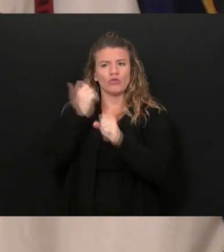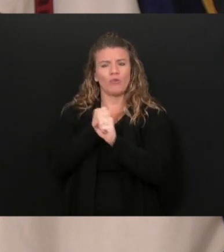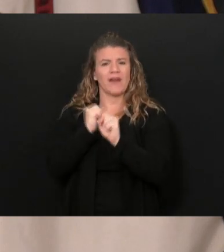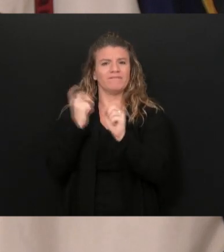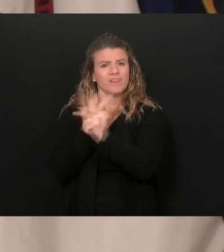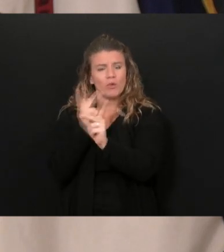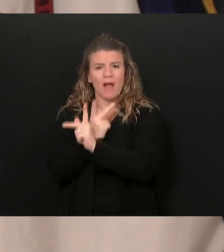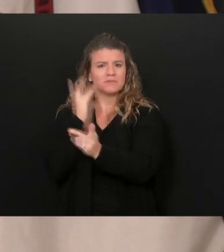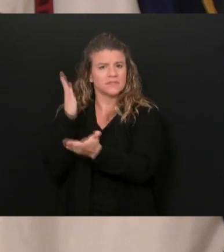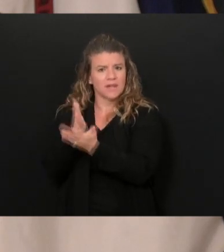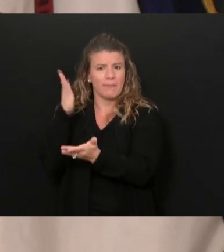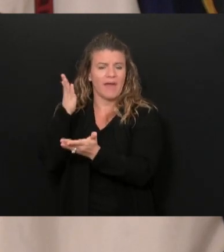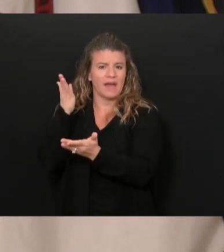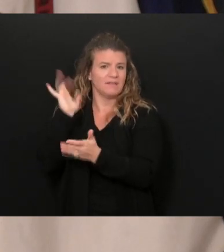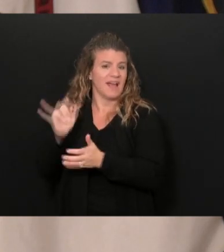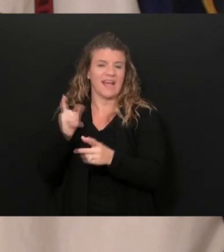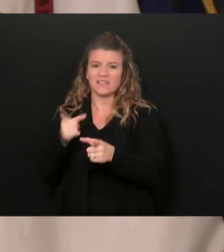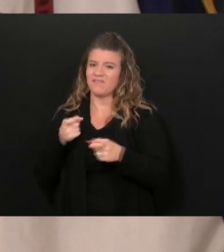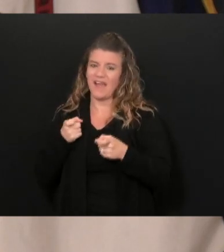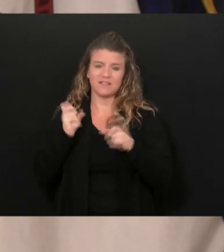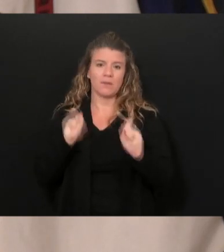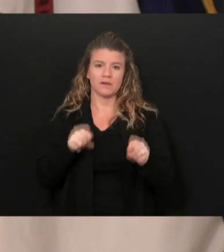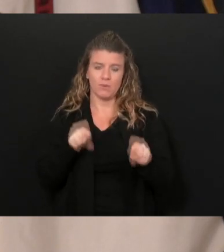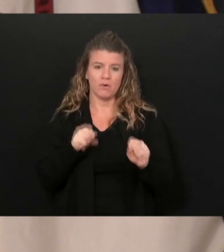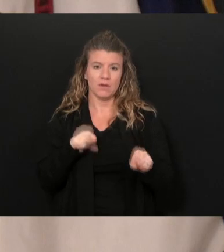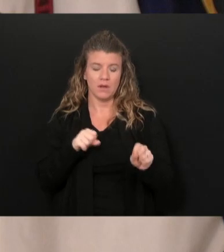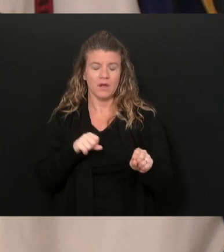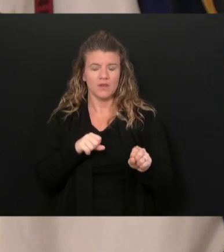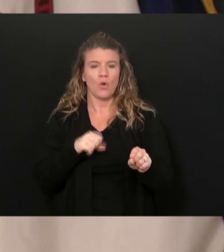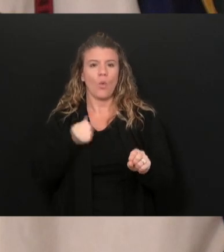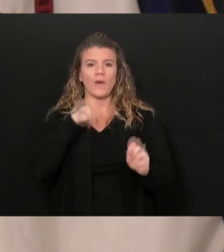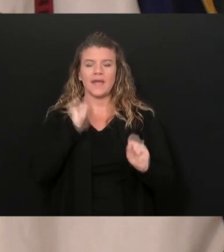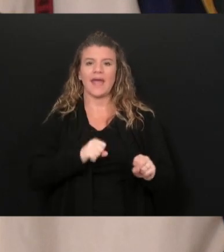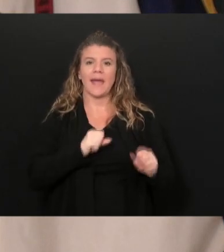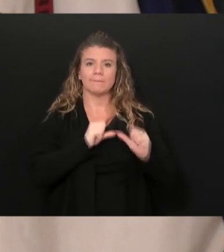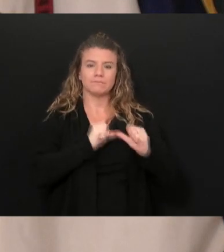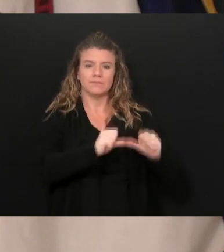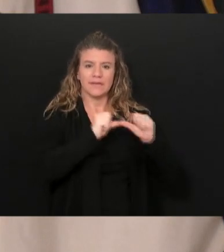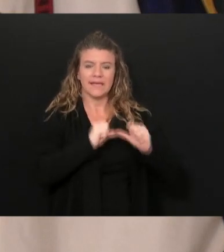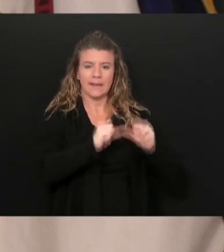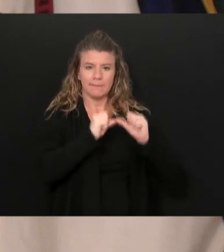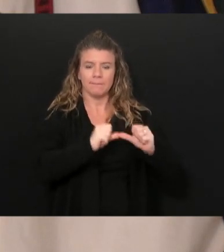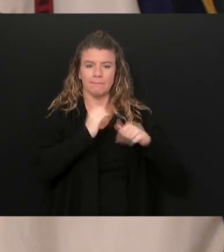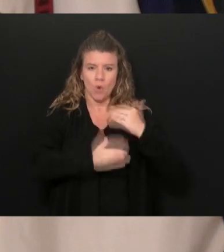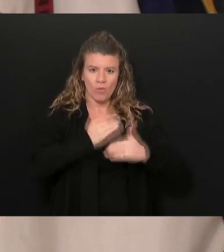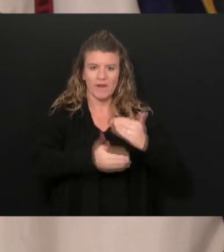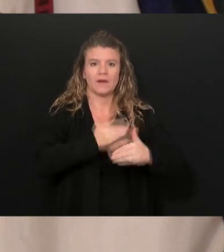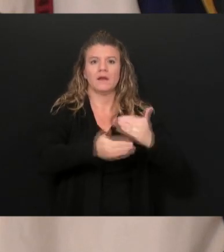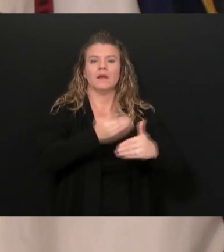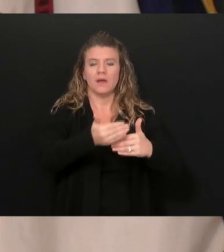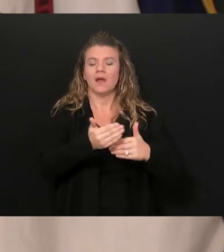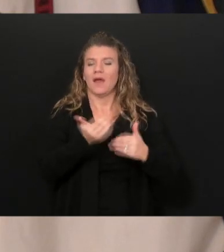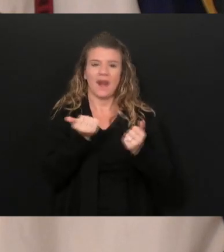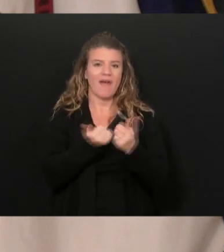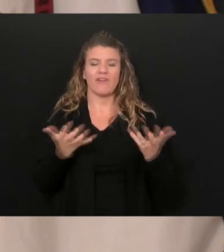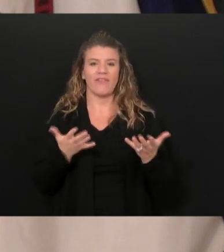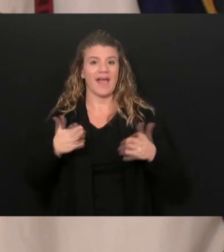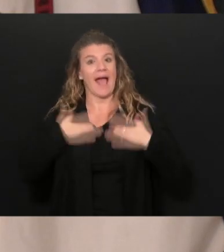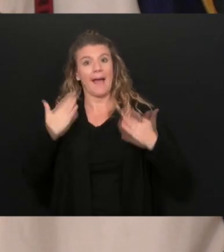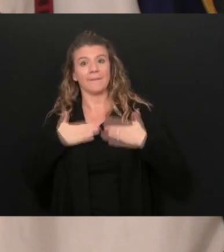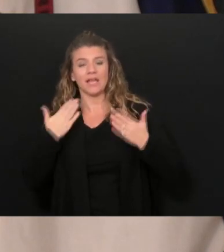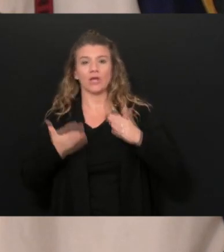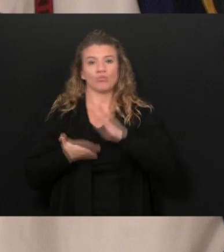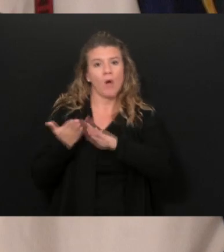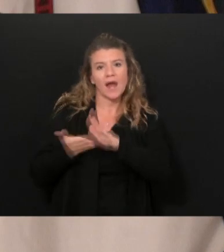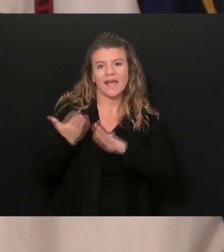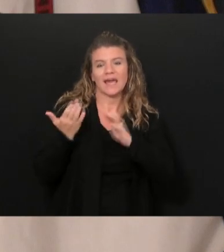and stop it as fast as we possibly can in order to be able to keep that plant moving and all happening there